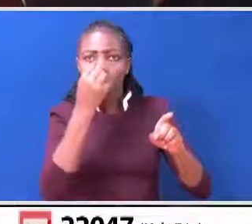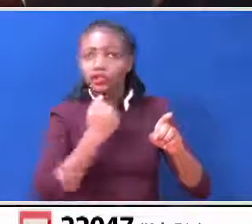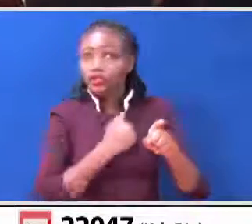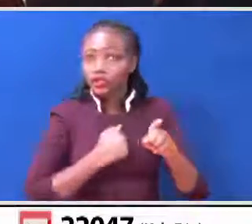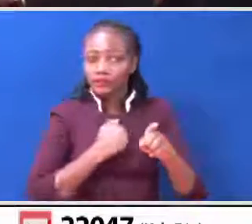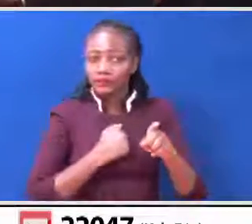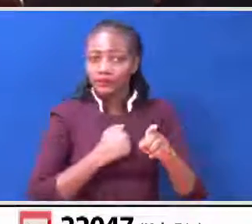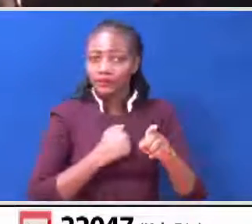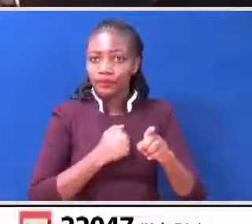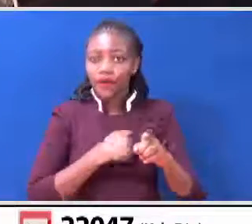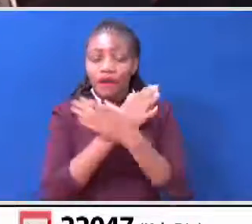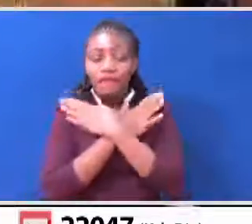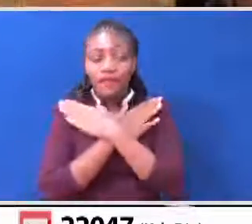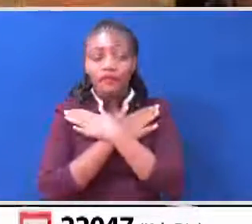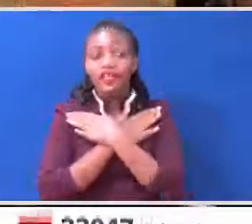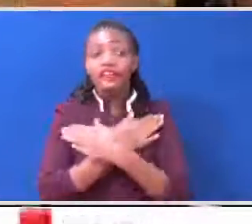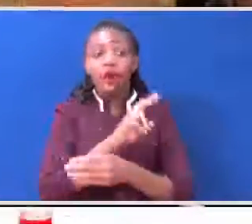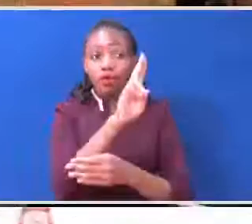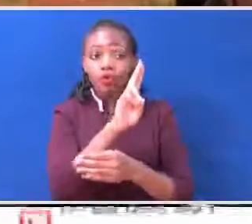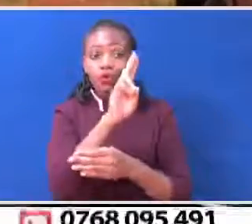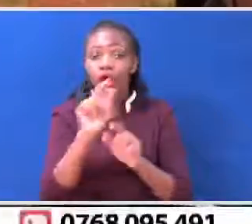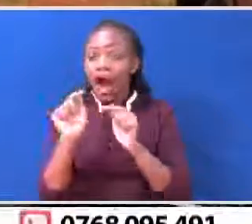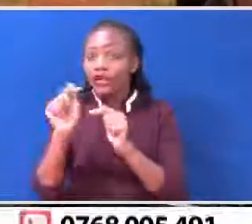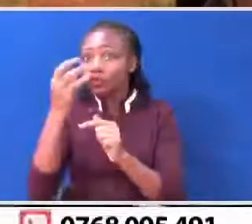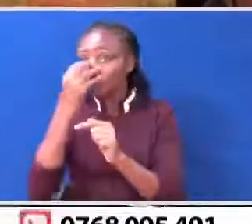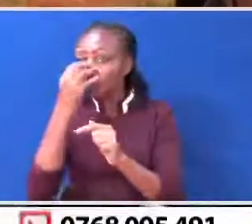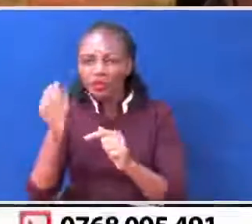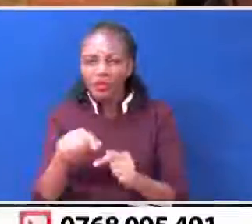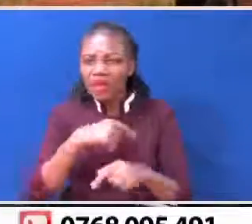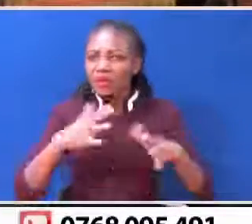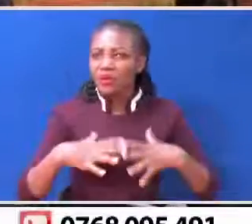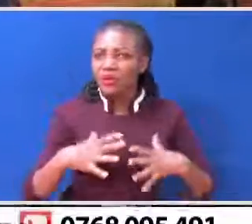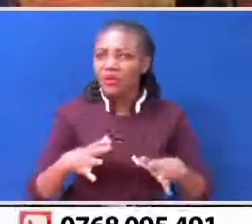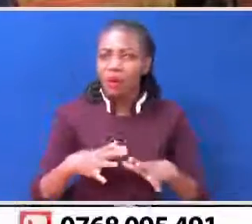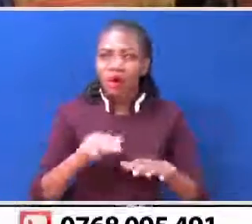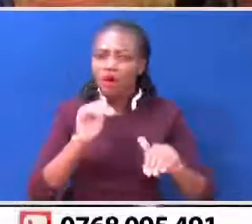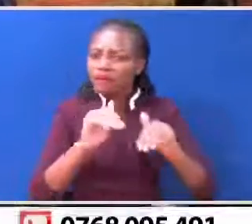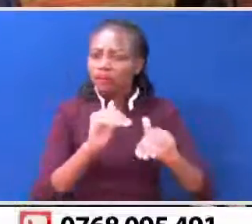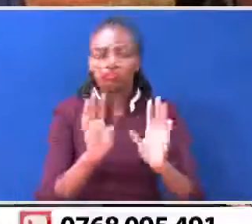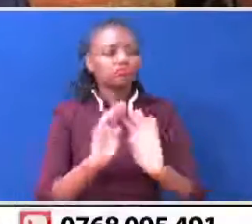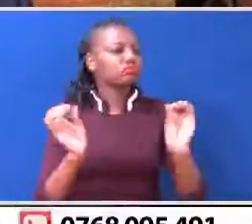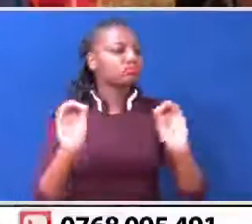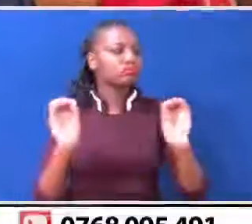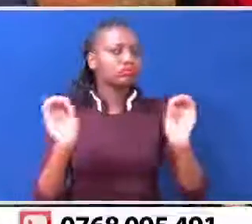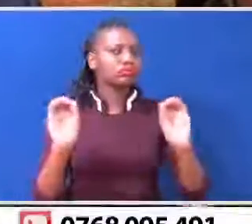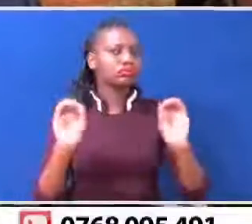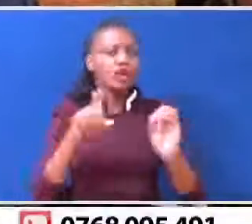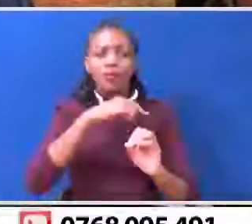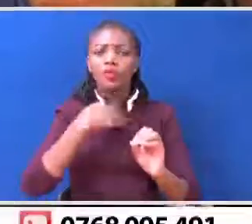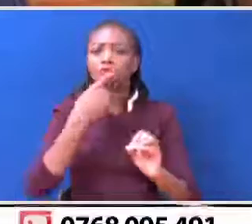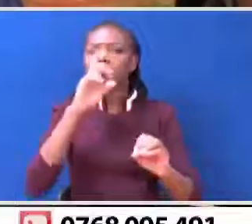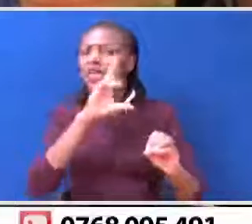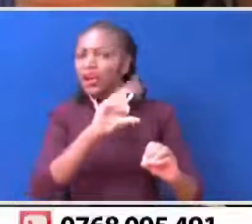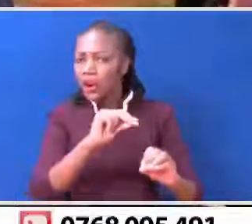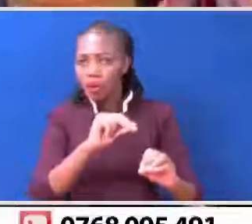kutoa msimamo kuhusu ripoti ya BBI. You are people, we are not voting for this thing, we don't want it, we want to say no.